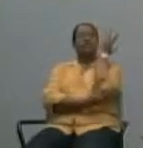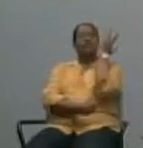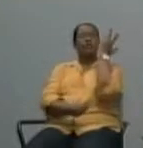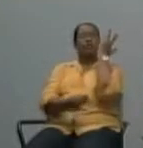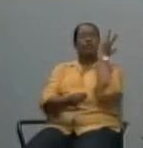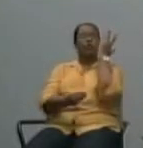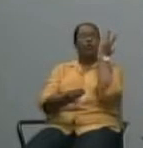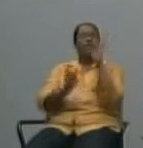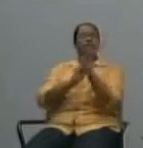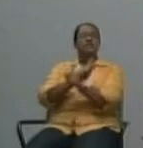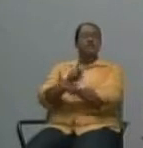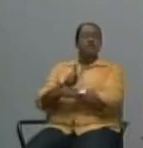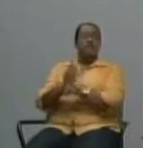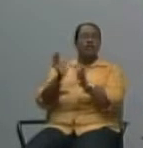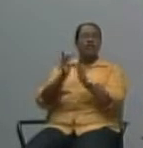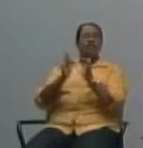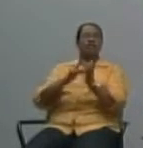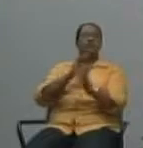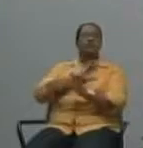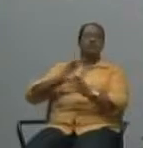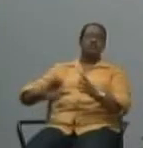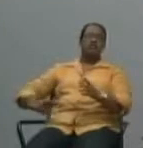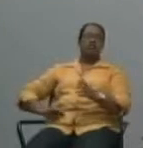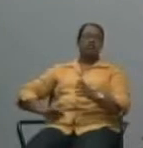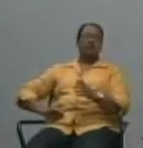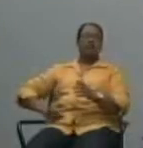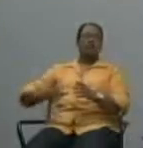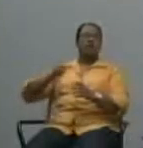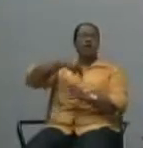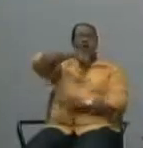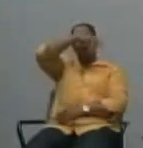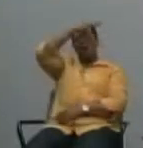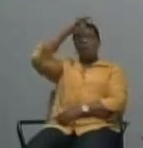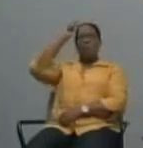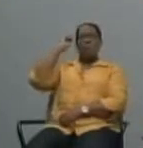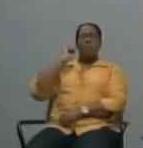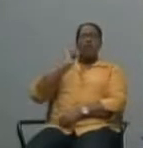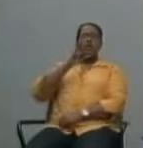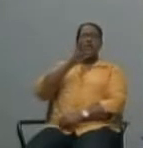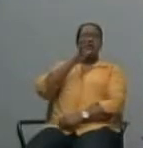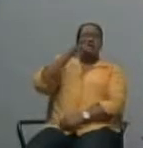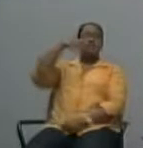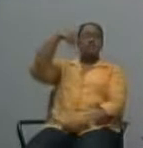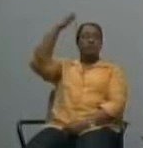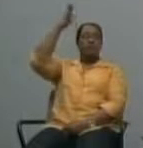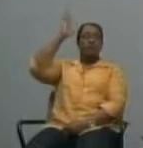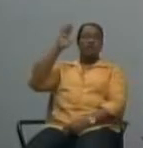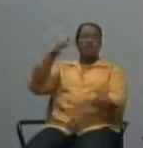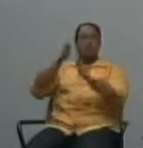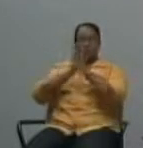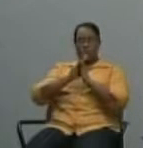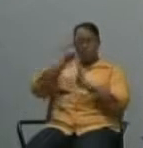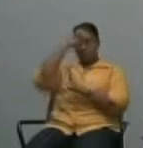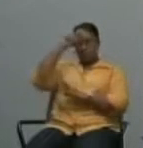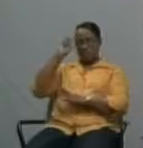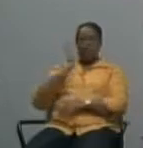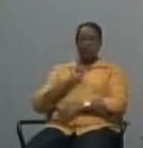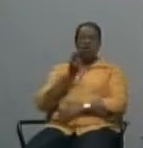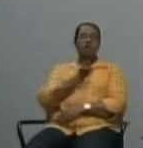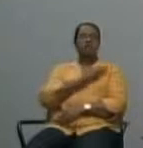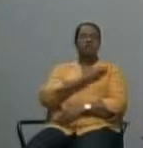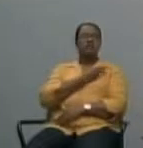Christ himself. May Mary, his mother, our mother, intercede for us, so